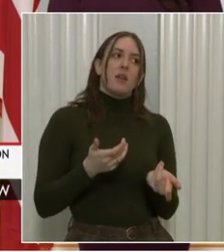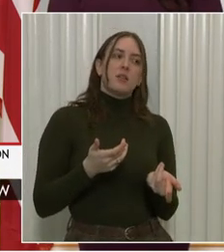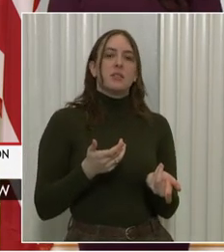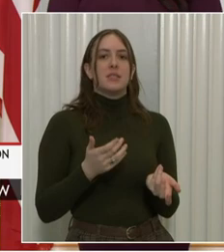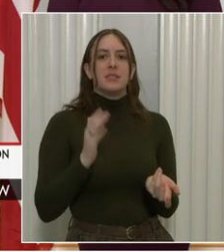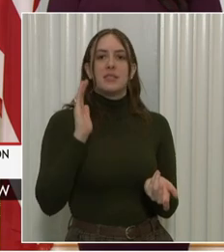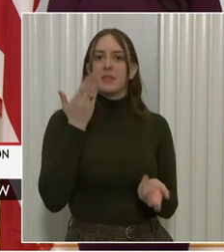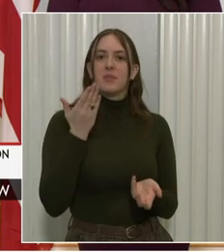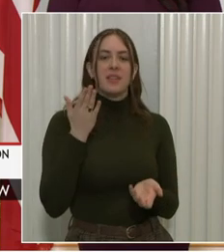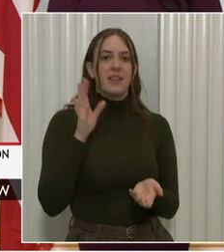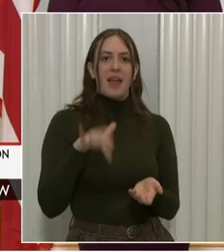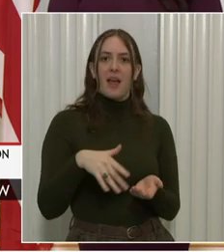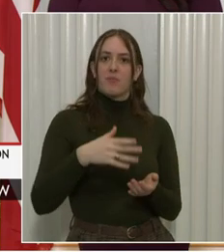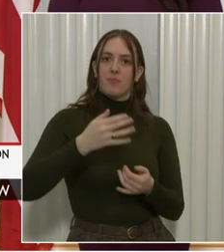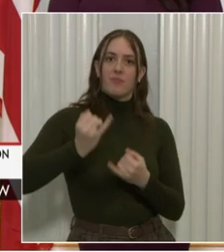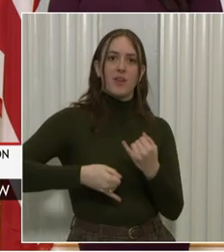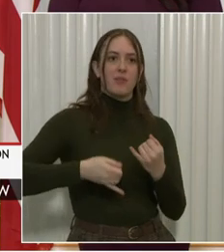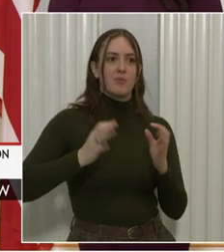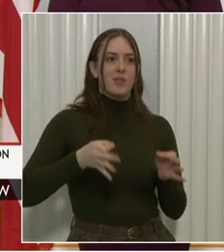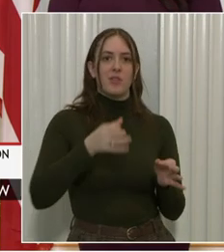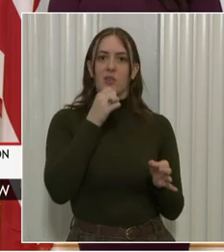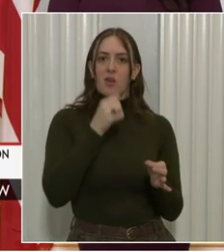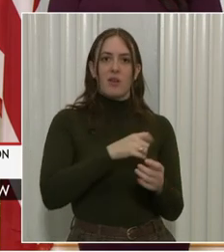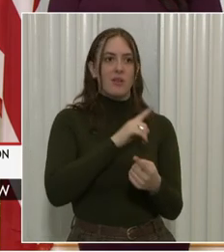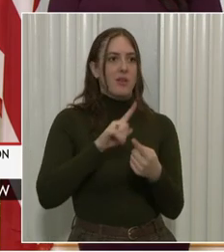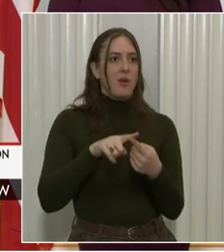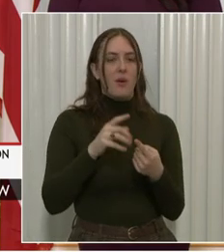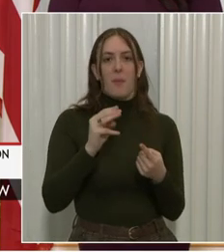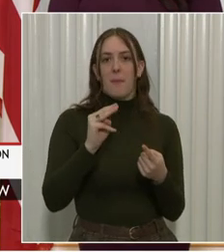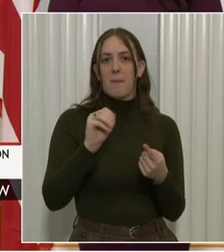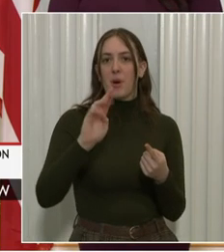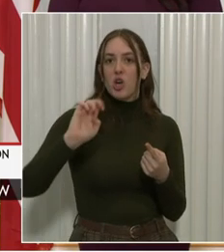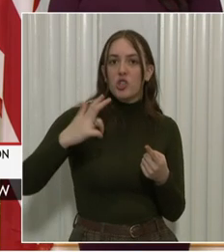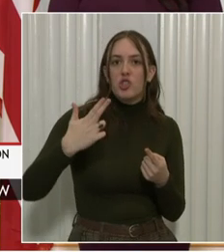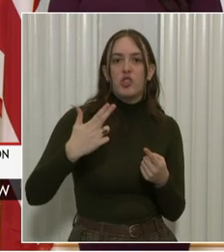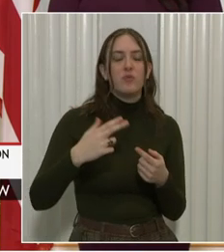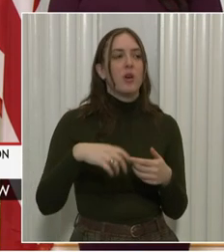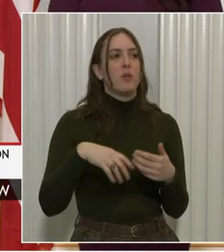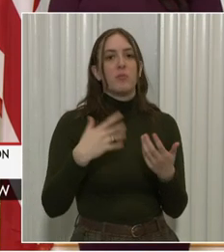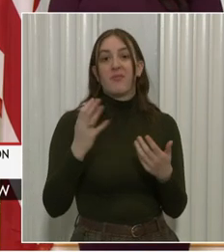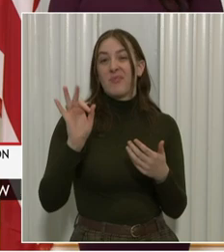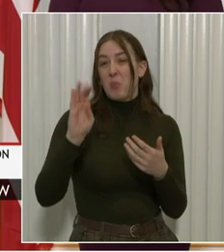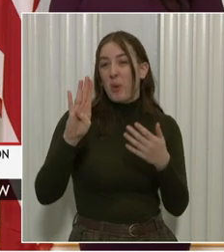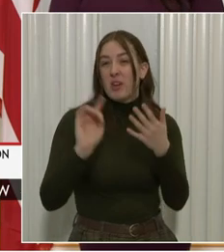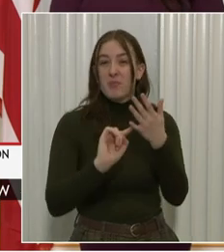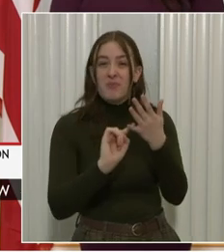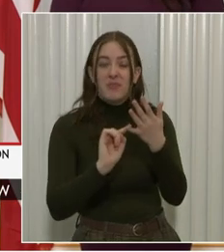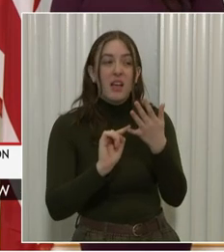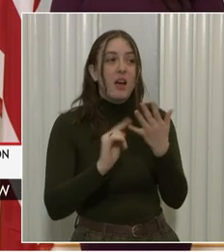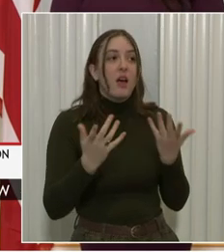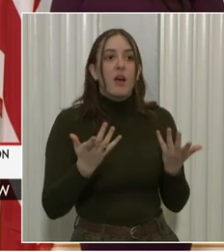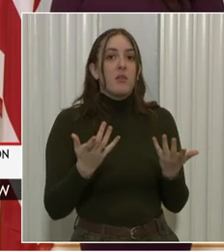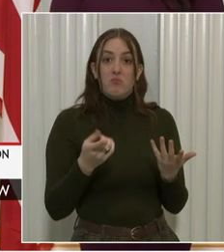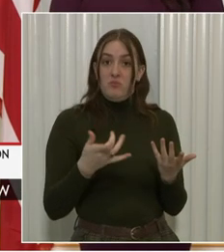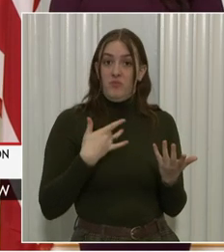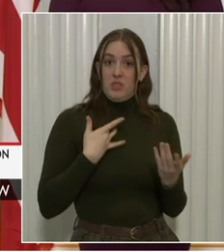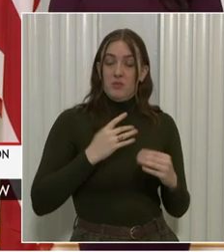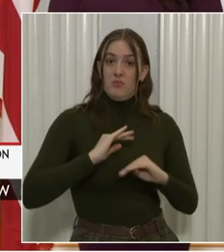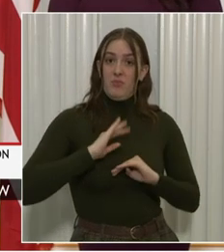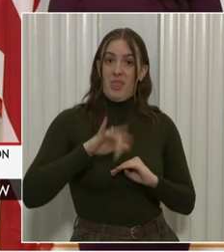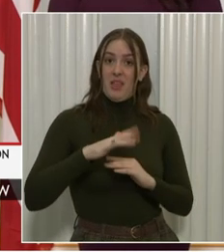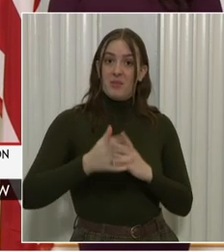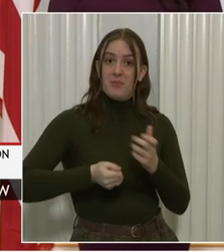not come until March or late February at the soonest. And then at the Committee